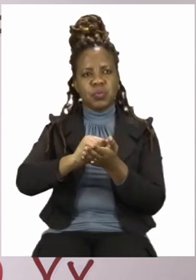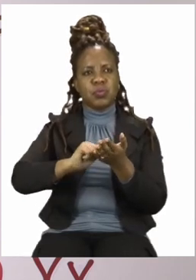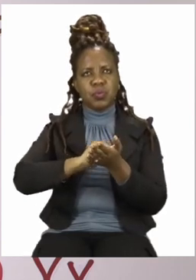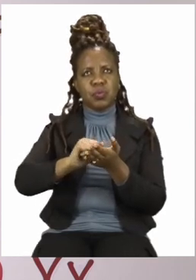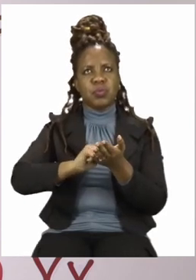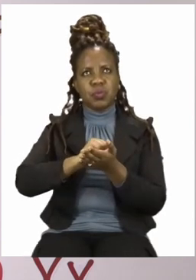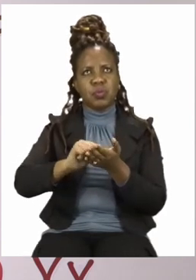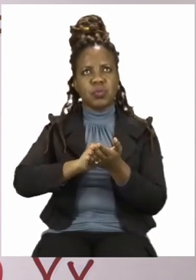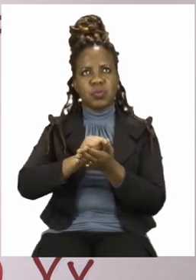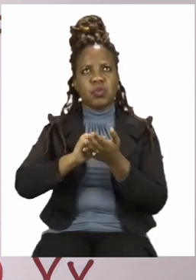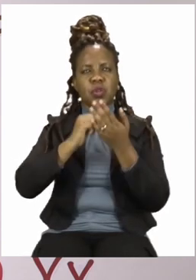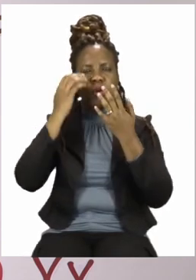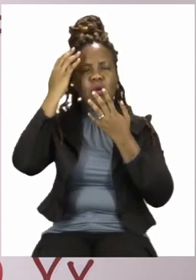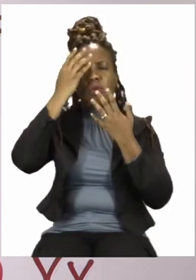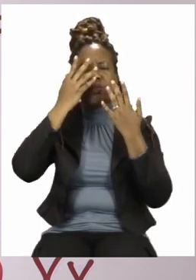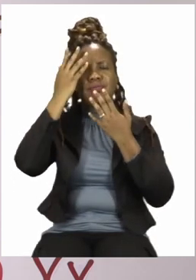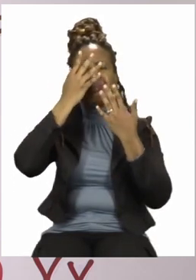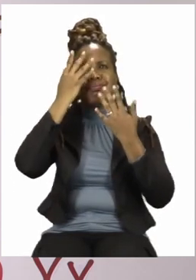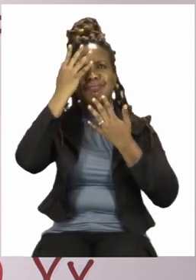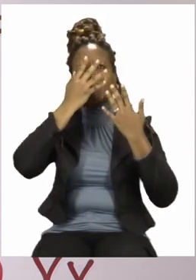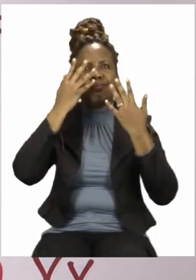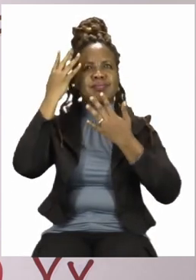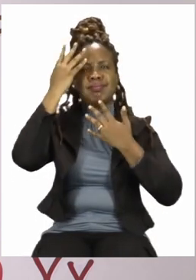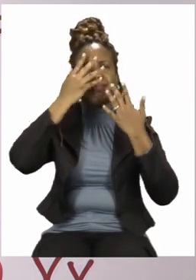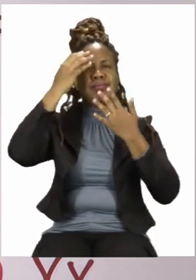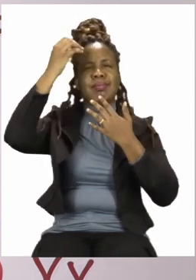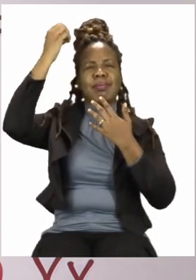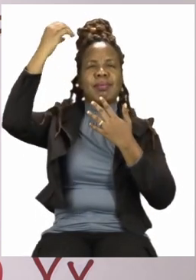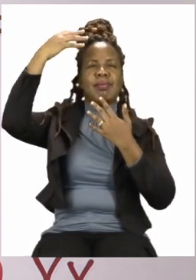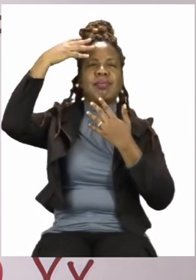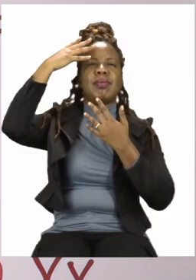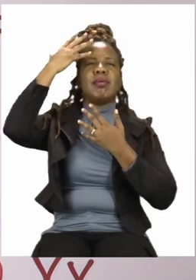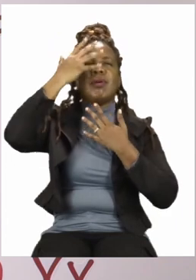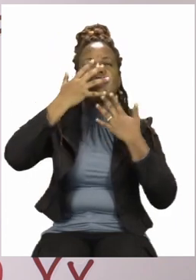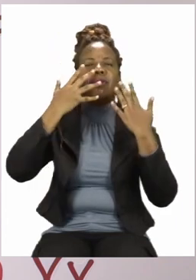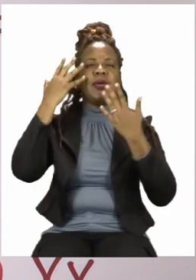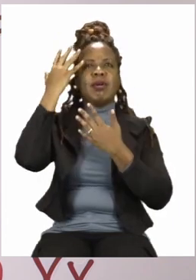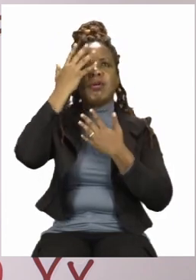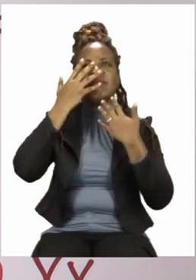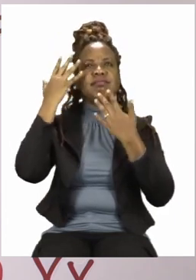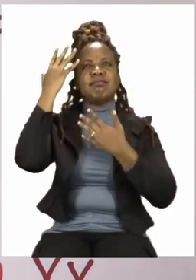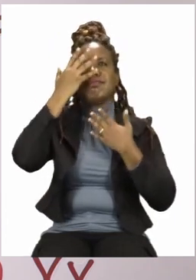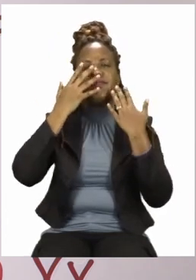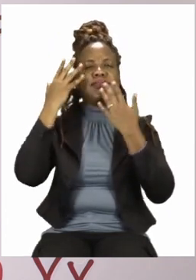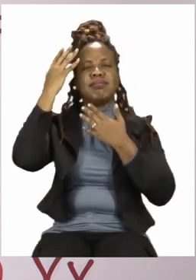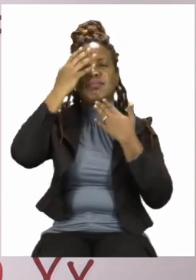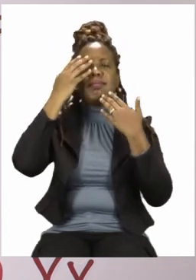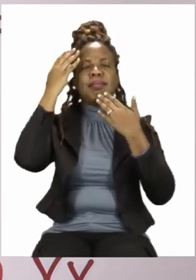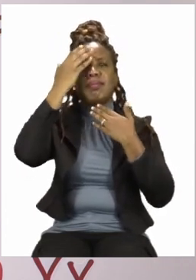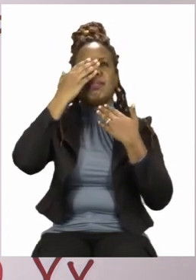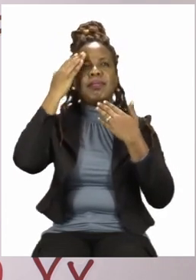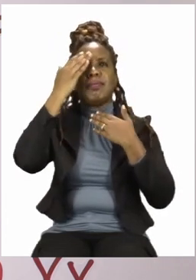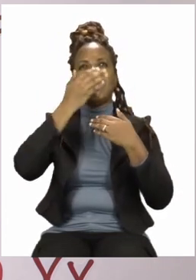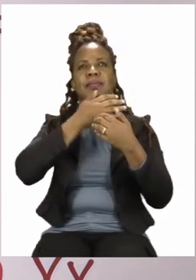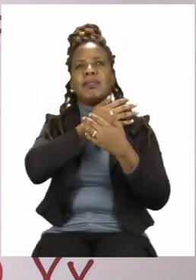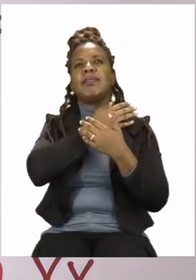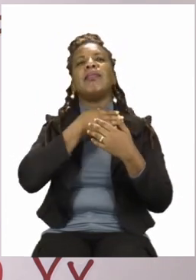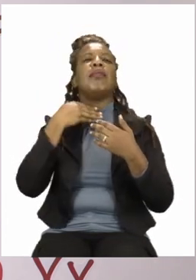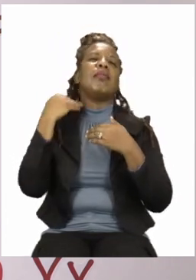you start showering. The water's coming down. You start with your face. Make sure you